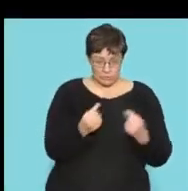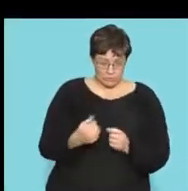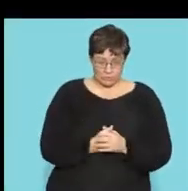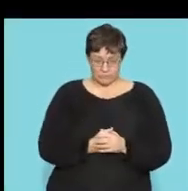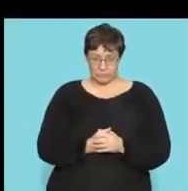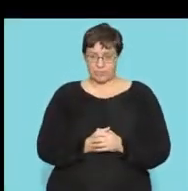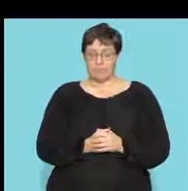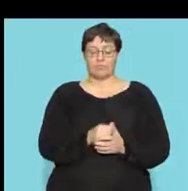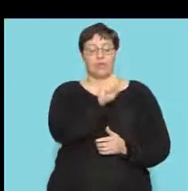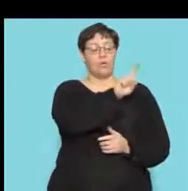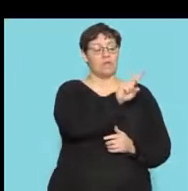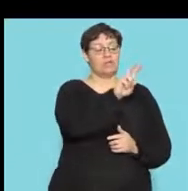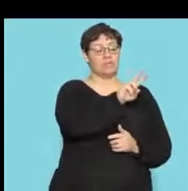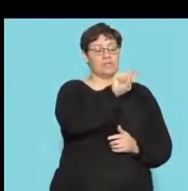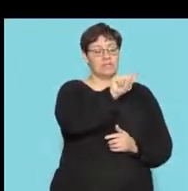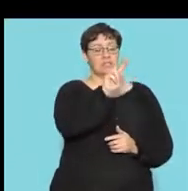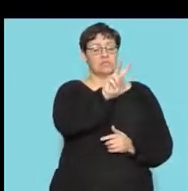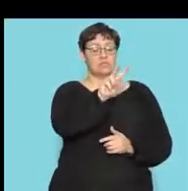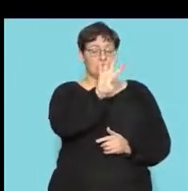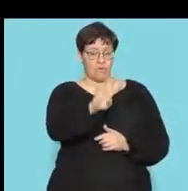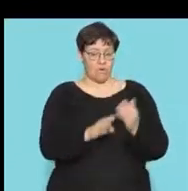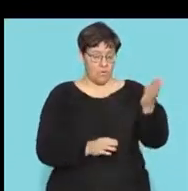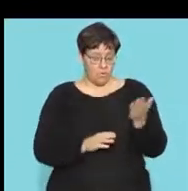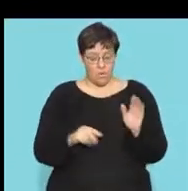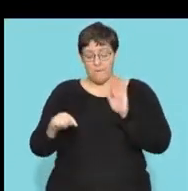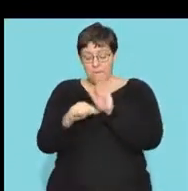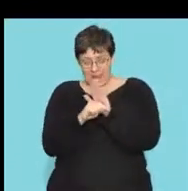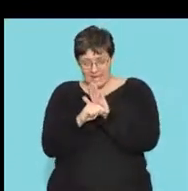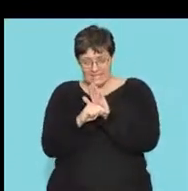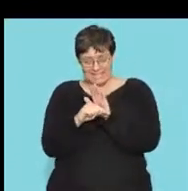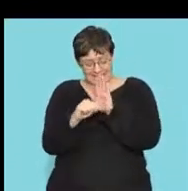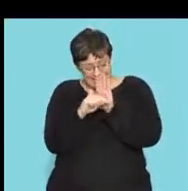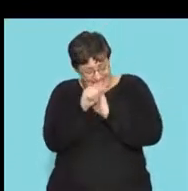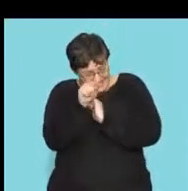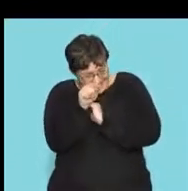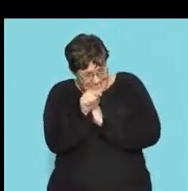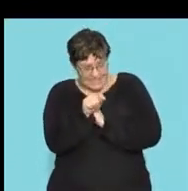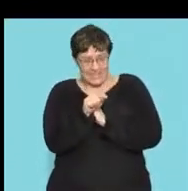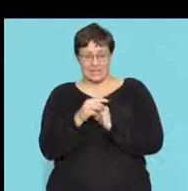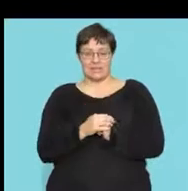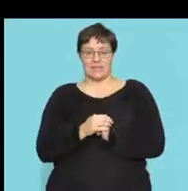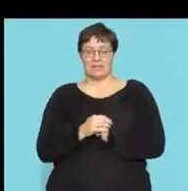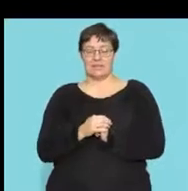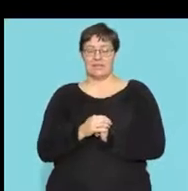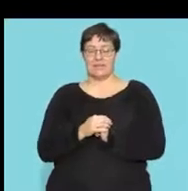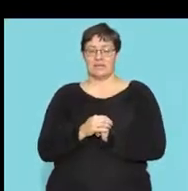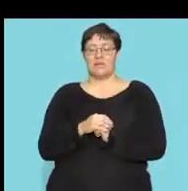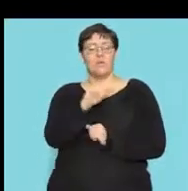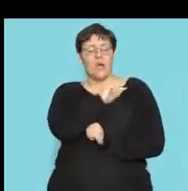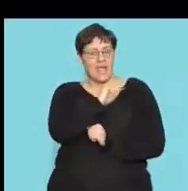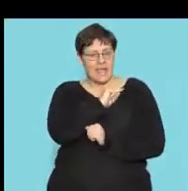go. 126,224 given figure minus, that's the important operation. Minus,